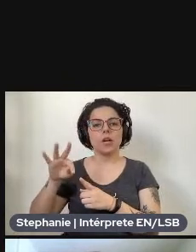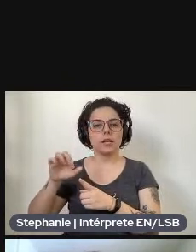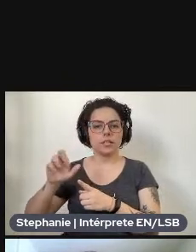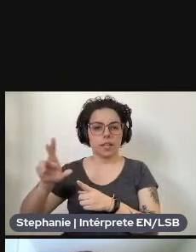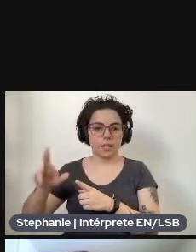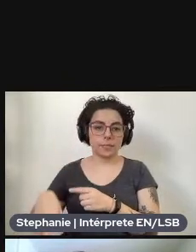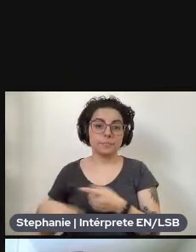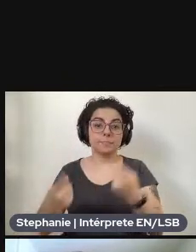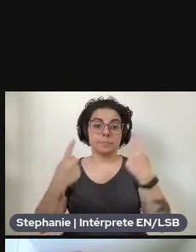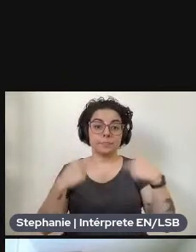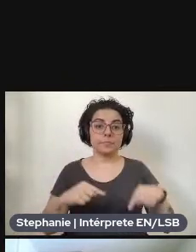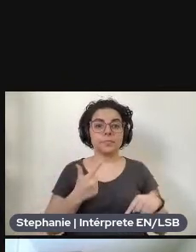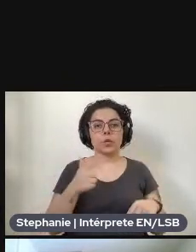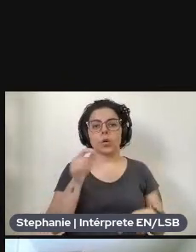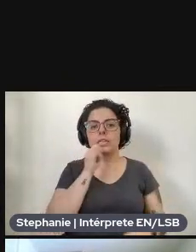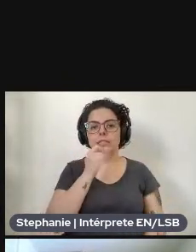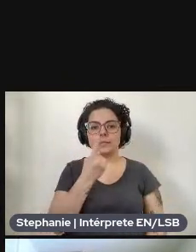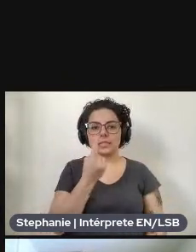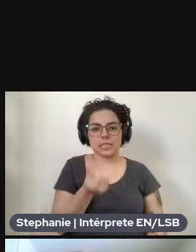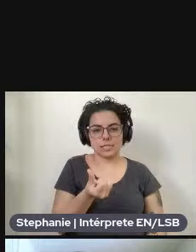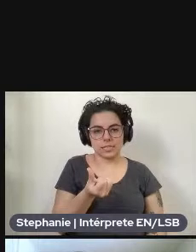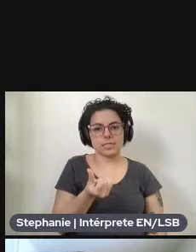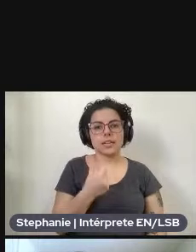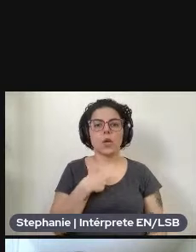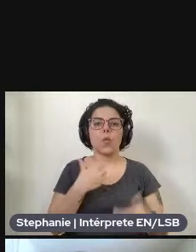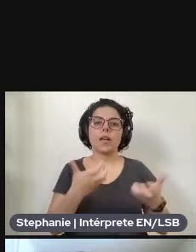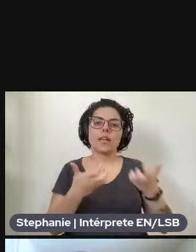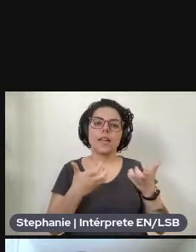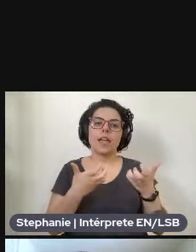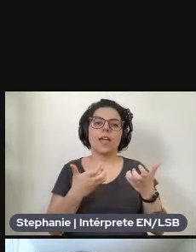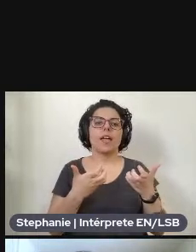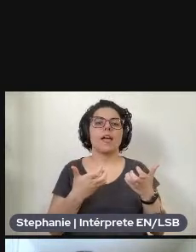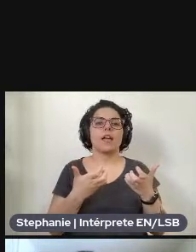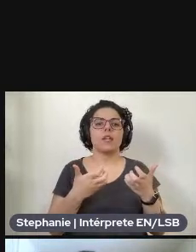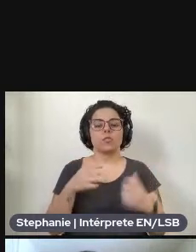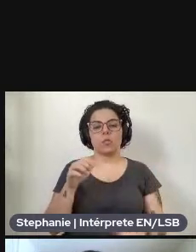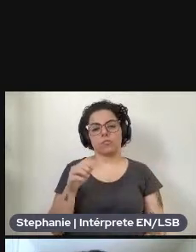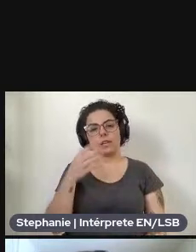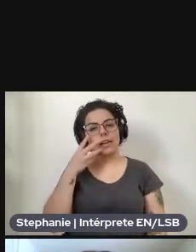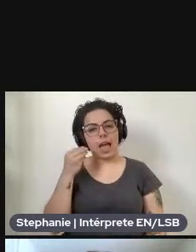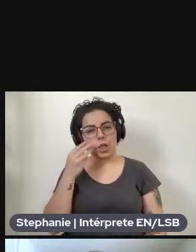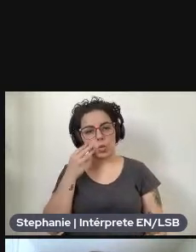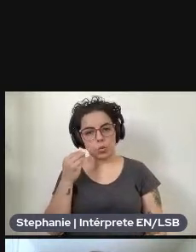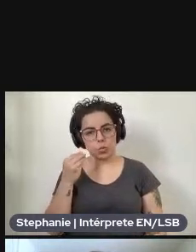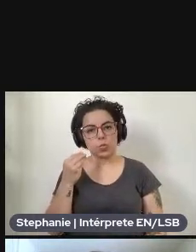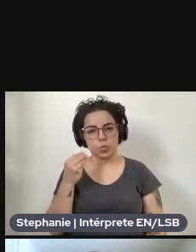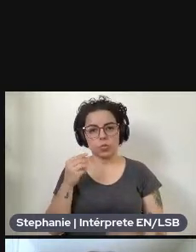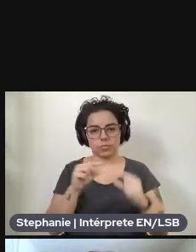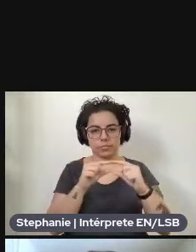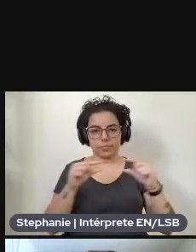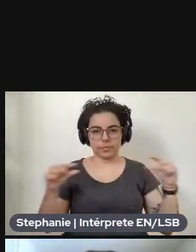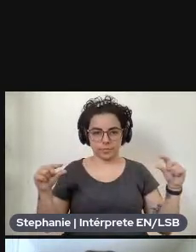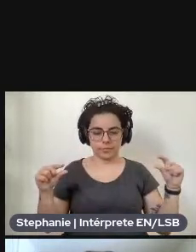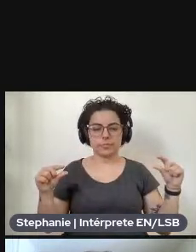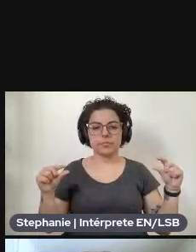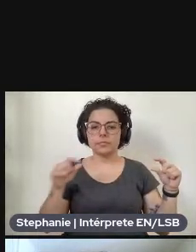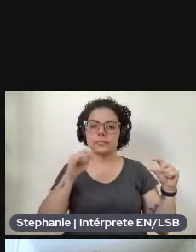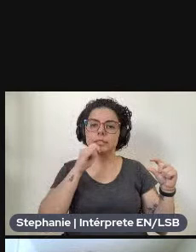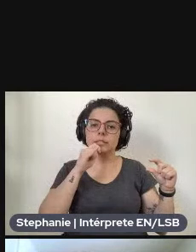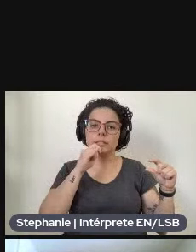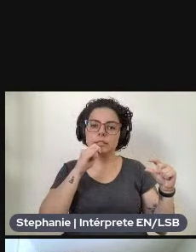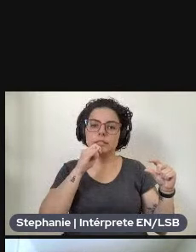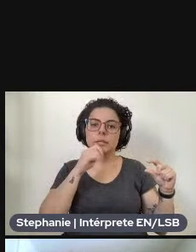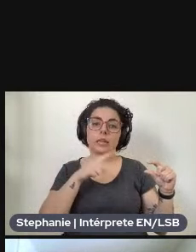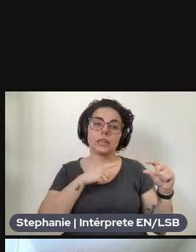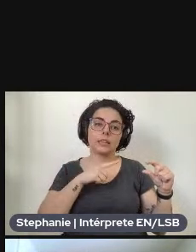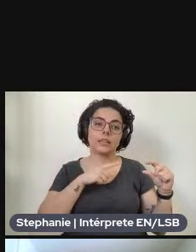So the article or definiteness, non-definiteness